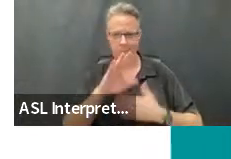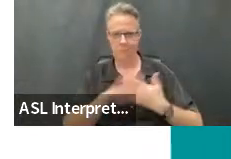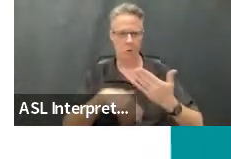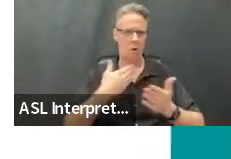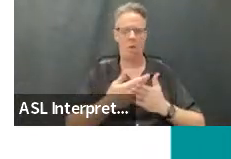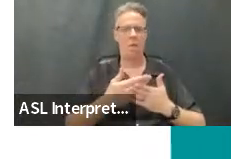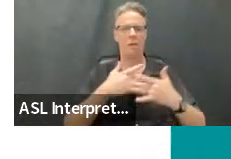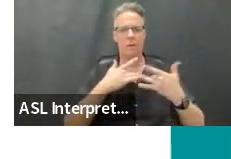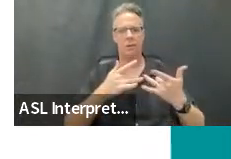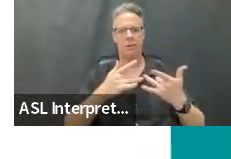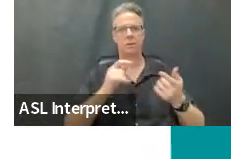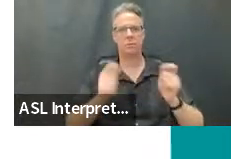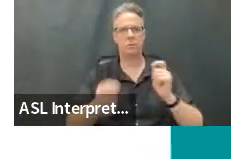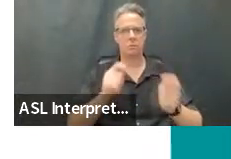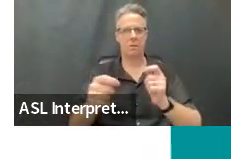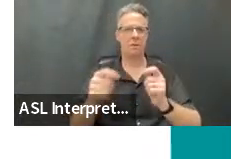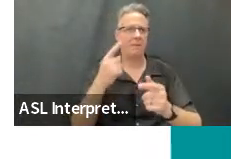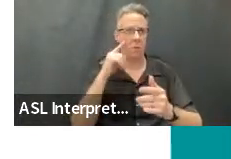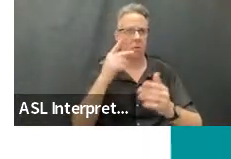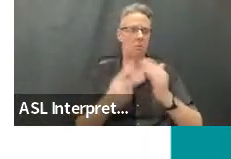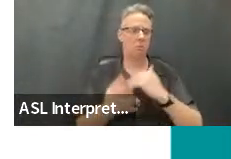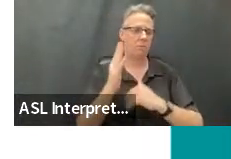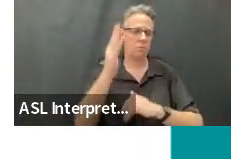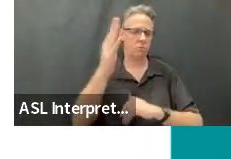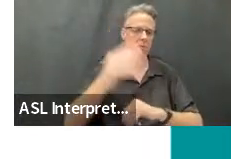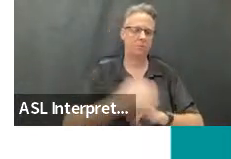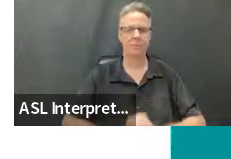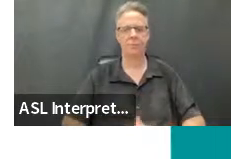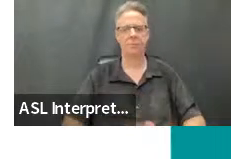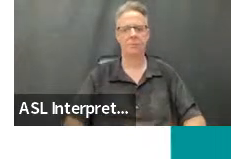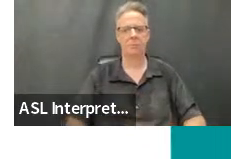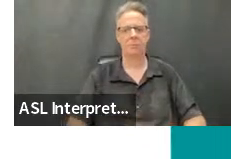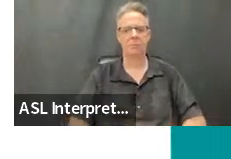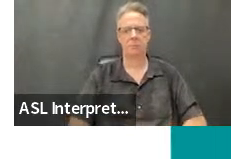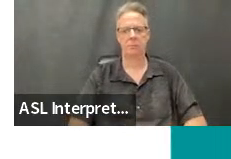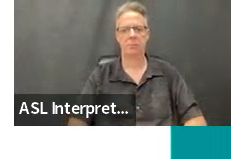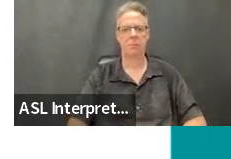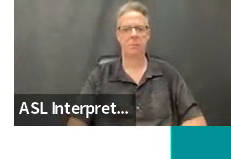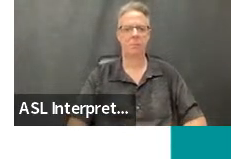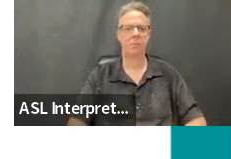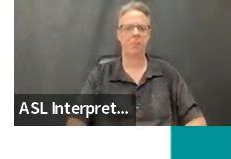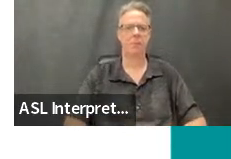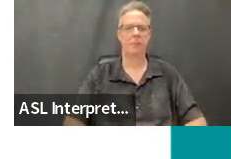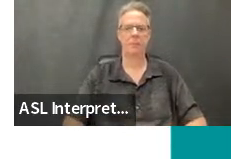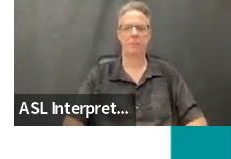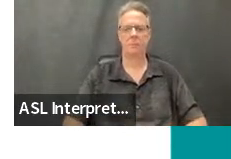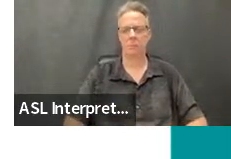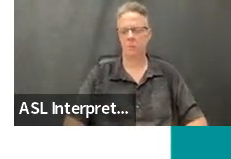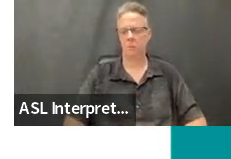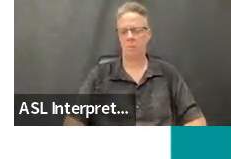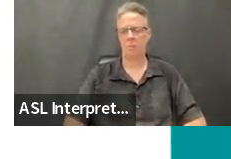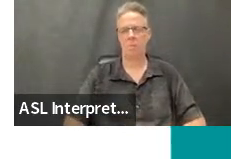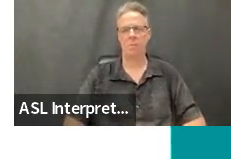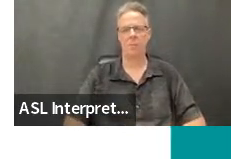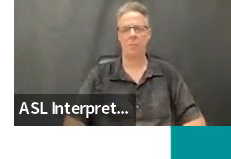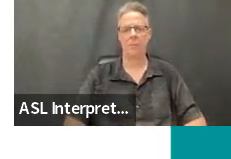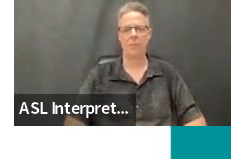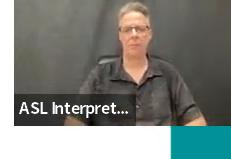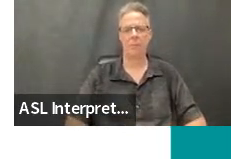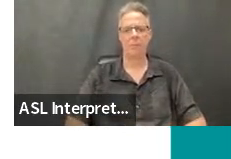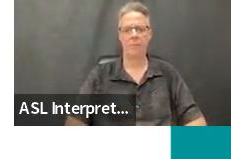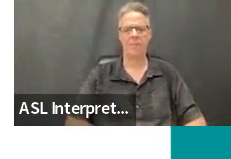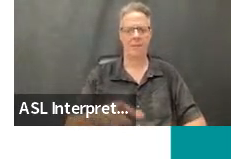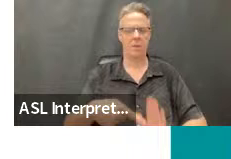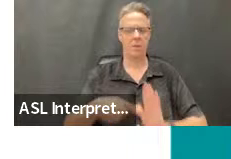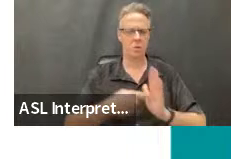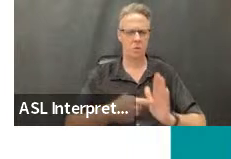trends and how they'll change in the future for forecasting. So next slide. This shows, I think I've showed